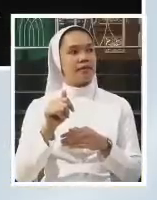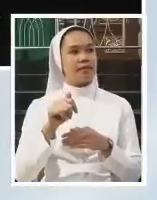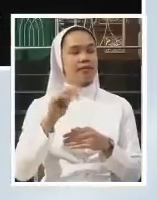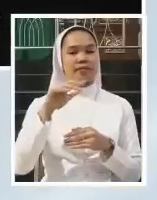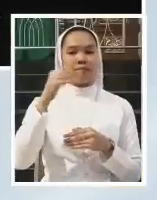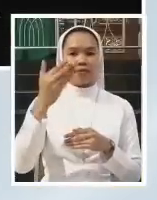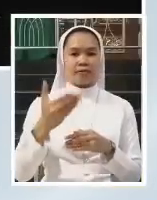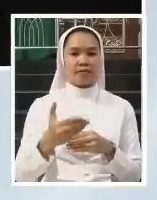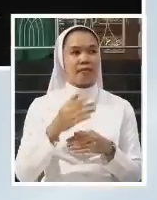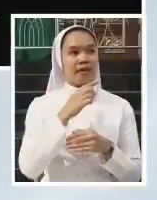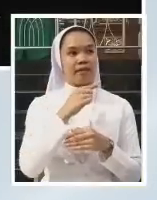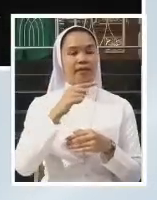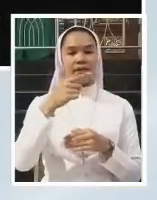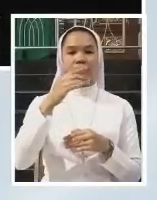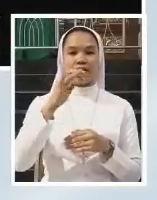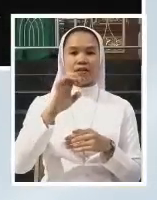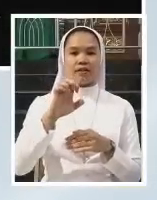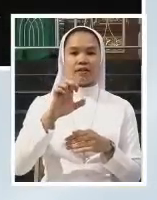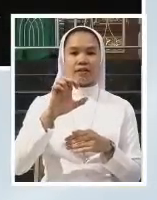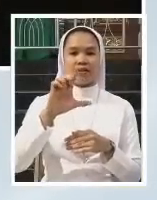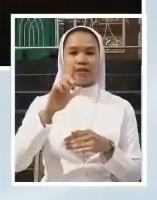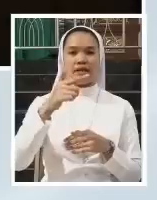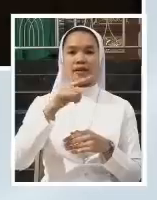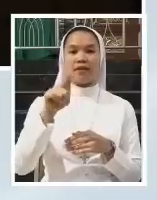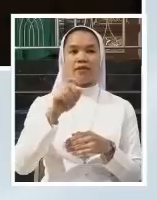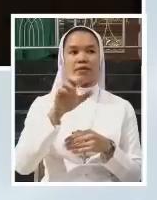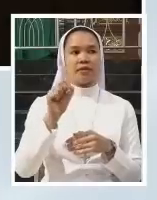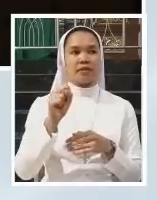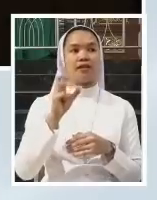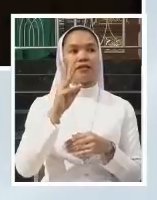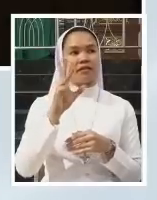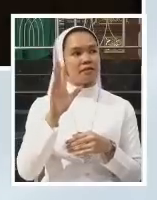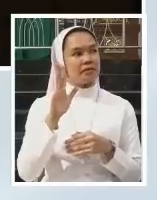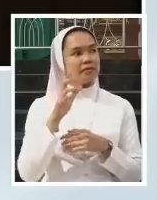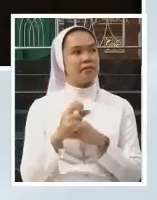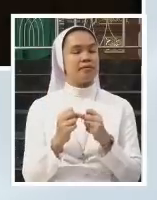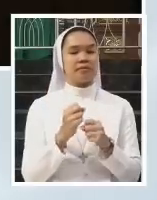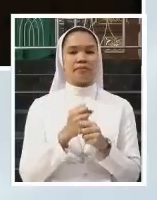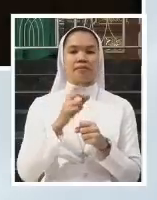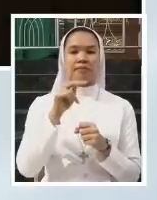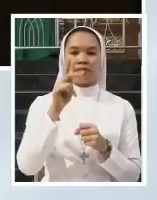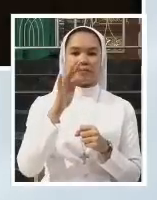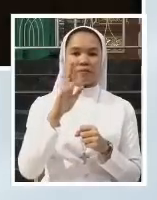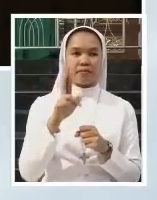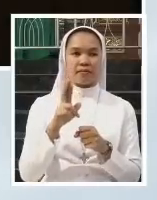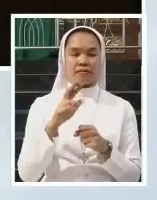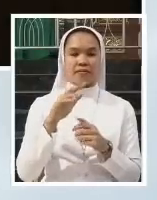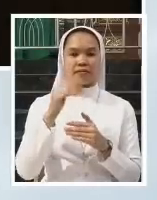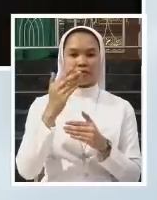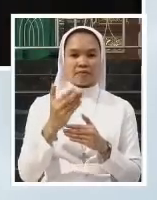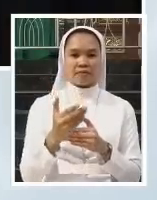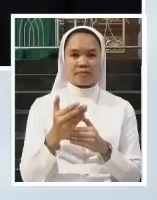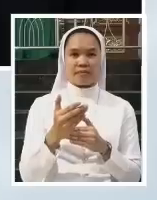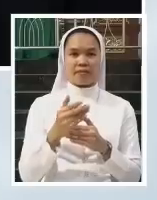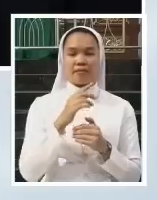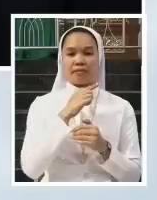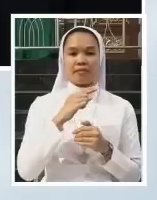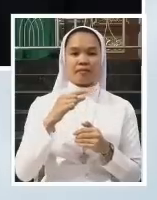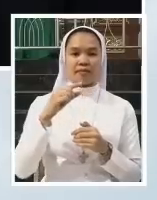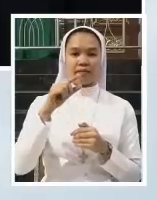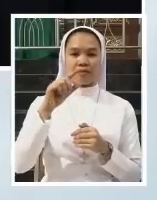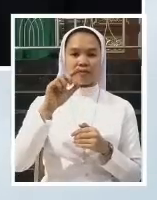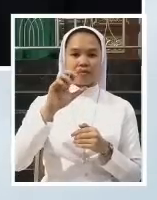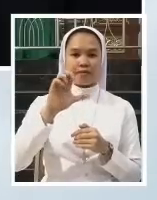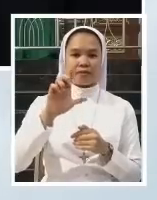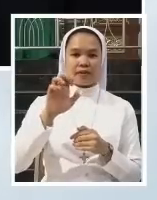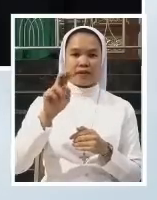Next, Father Rogelio Aproniano Largosa, nasa abroad. Father Leonardo Penolio.